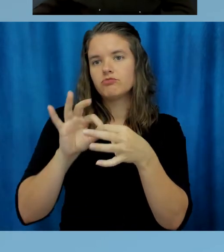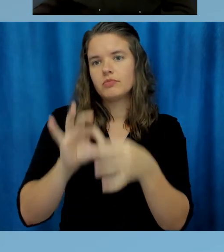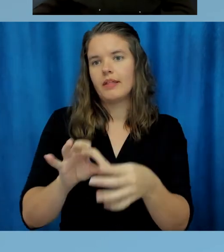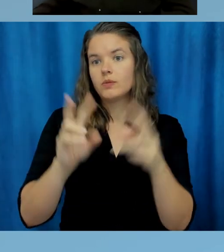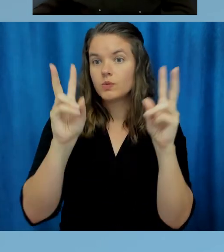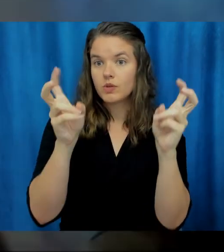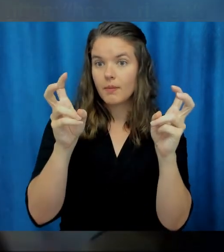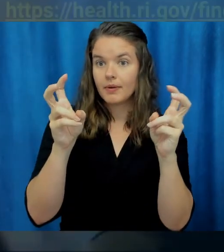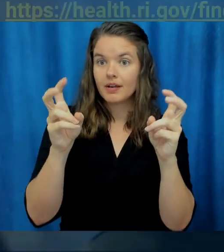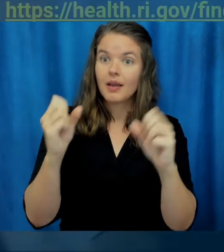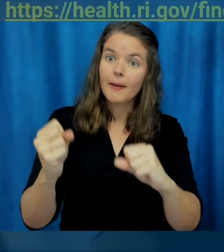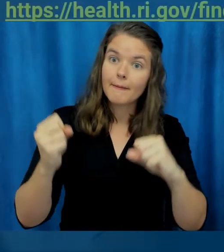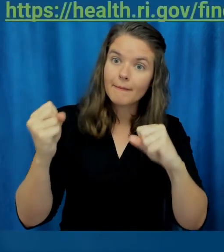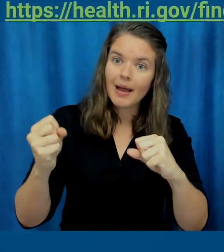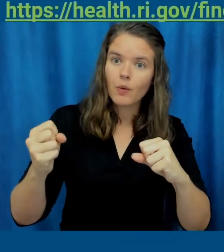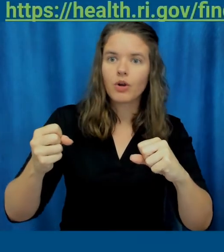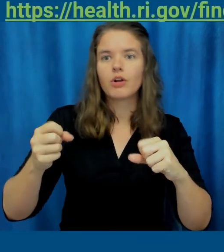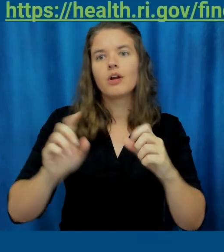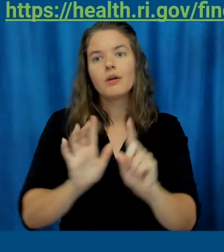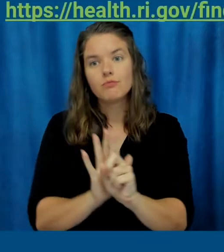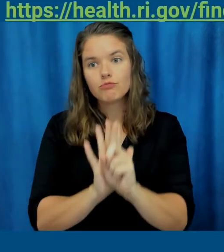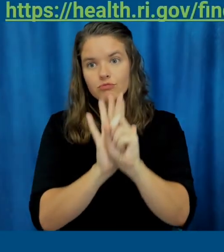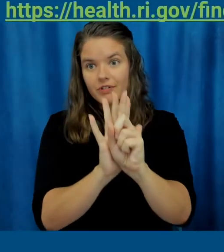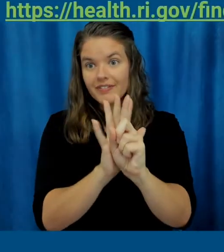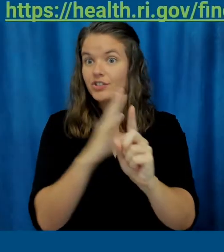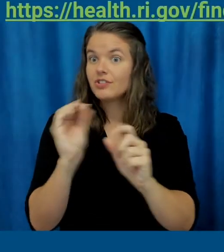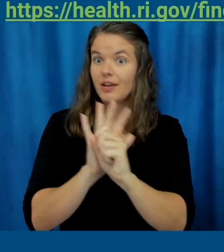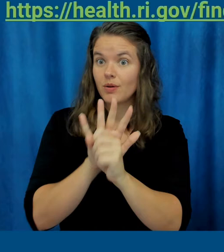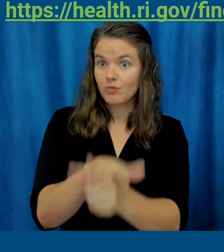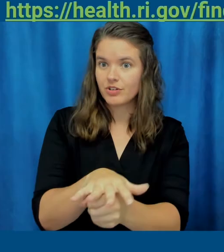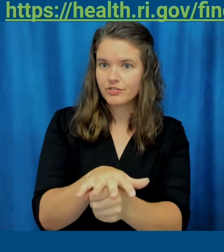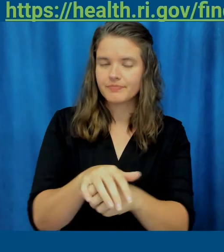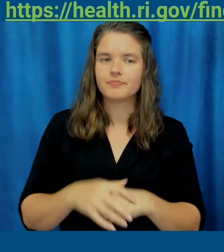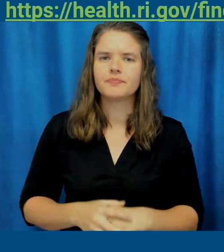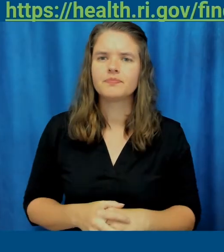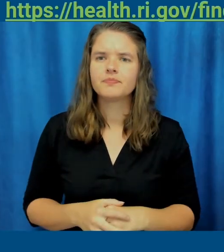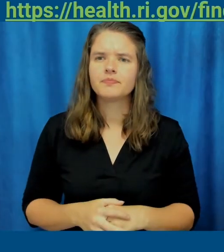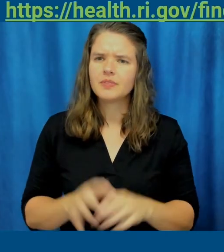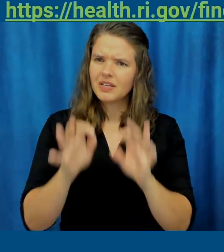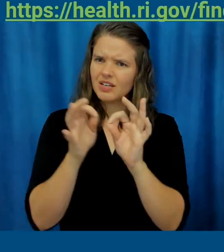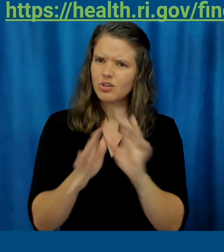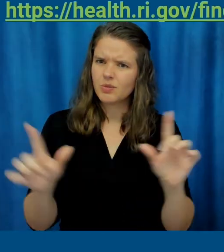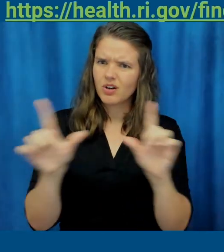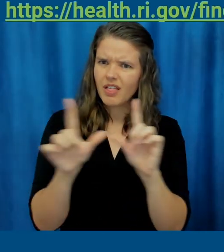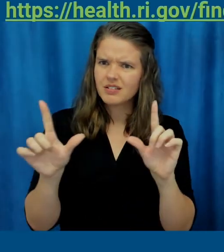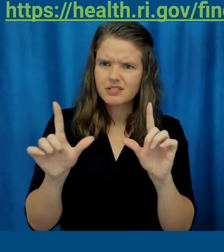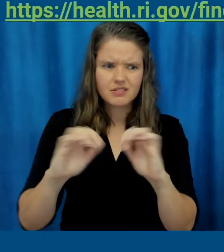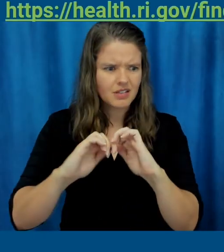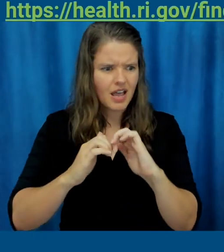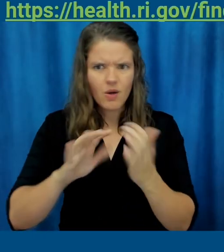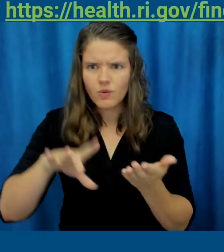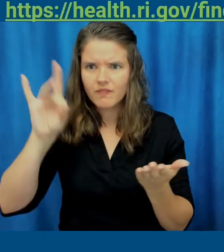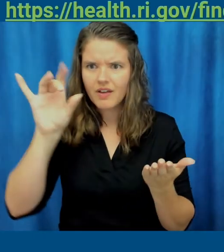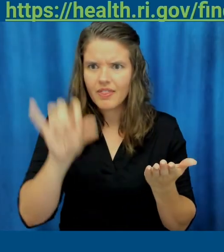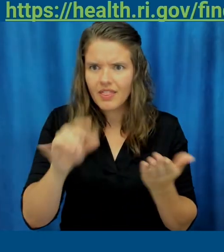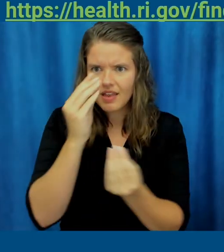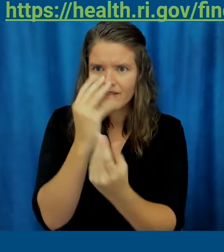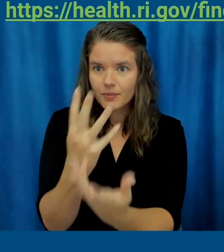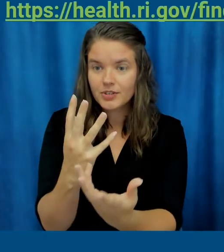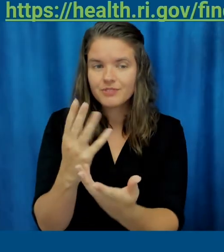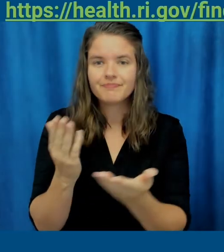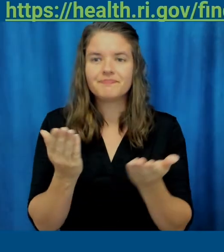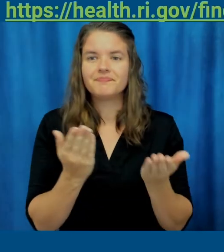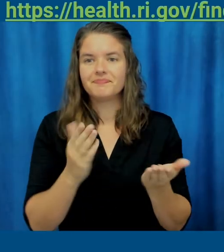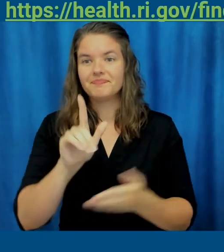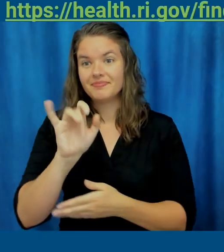oppression. So how do you know if the interpreter is licensed? Where do you find that information? Right on this link. So you go to the Department of